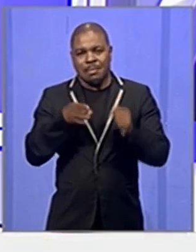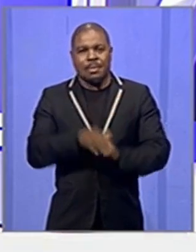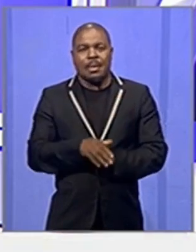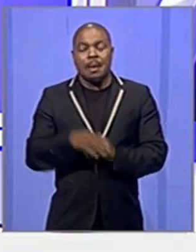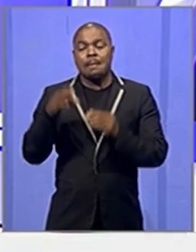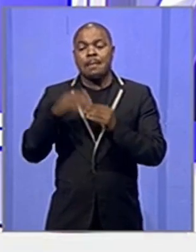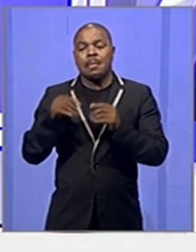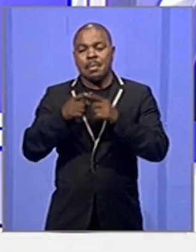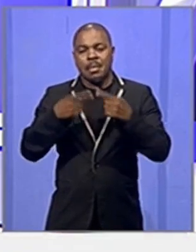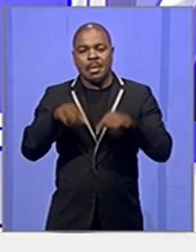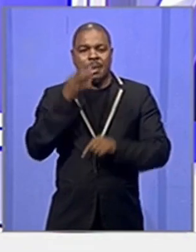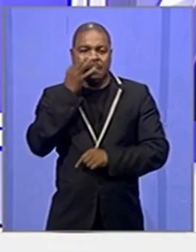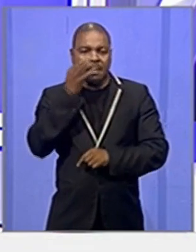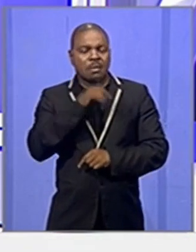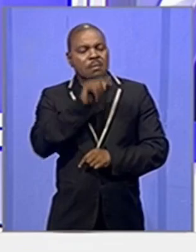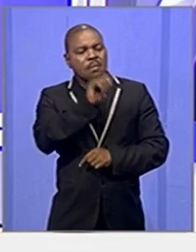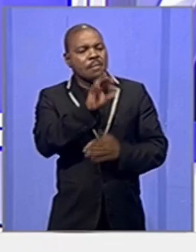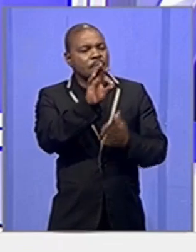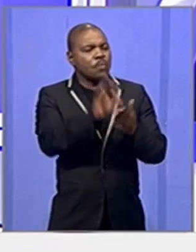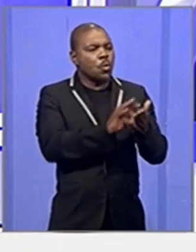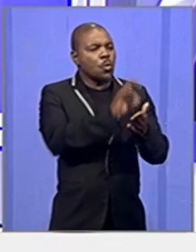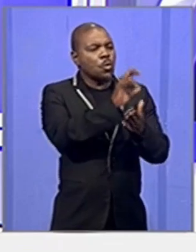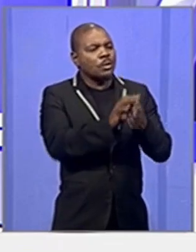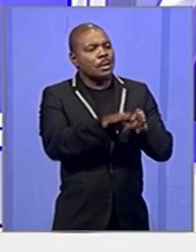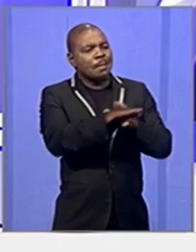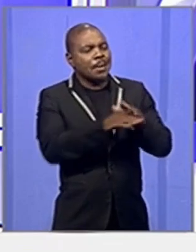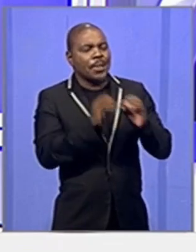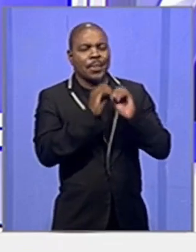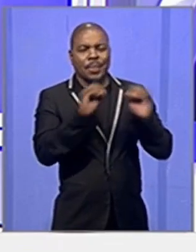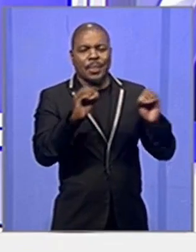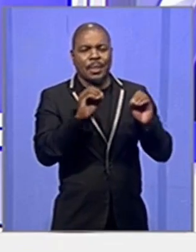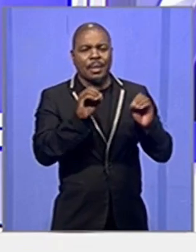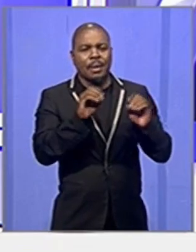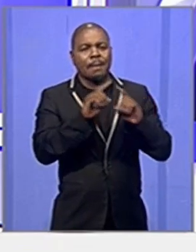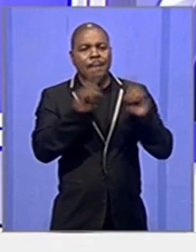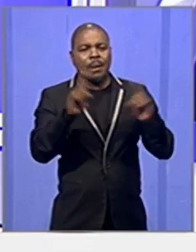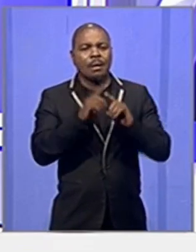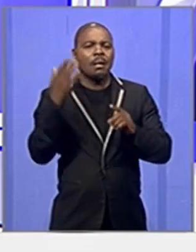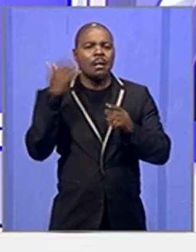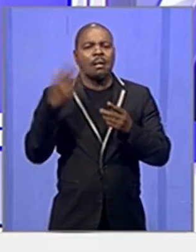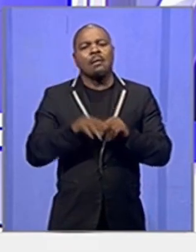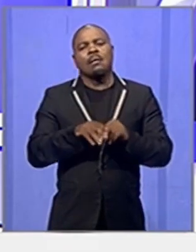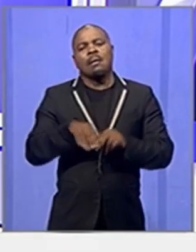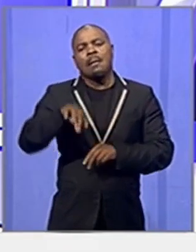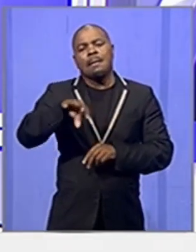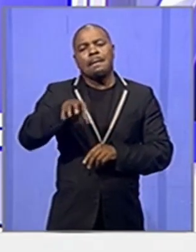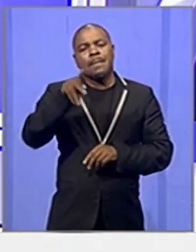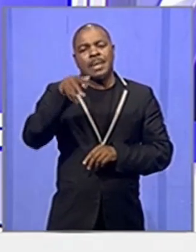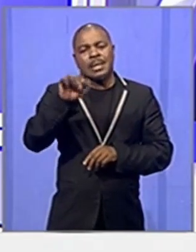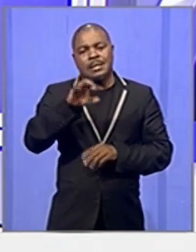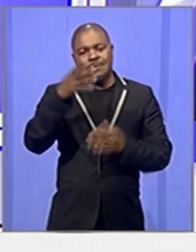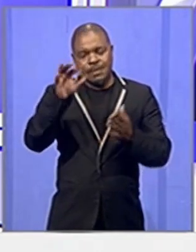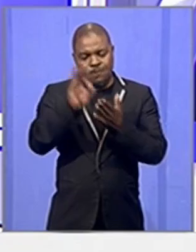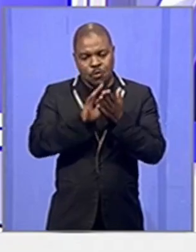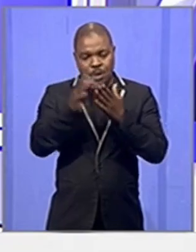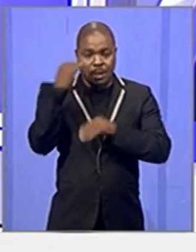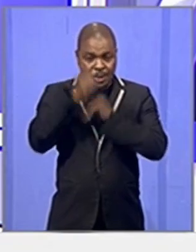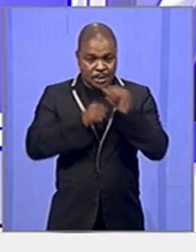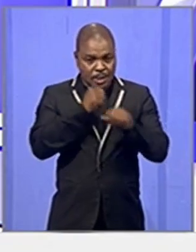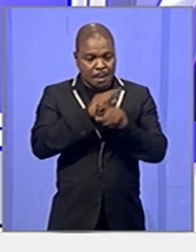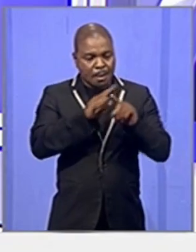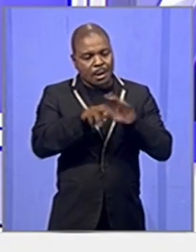re ditlhopho ka karetso tsa makala ga di se di tshwarwe fa e sa le moraga ditlhopho tsa komiti khuduthamaga ya ga jaana ya lekoko ngwa